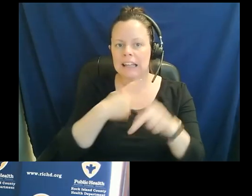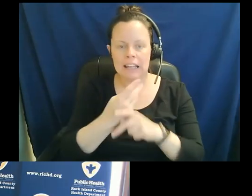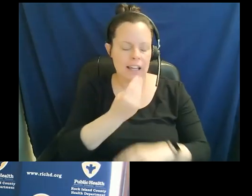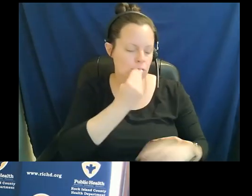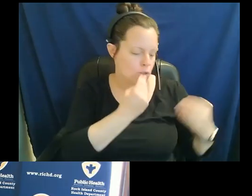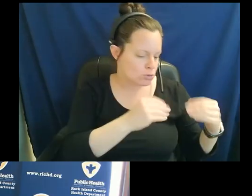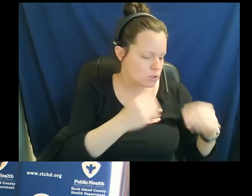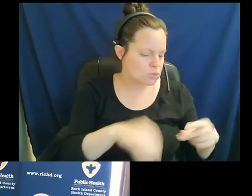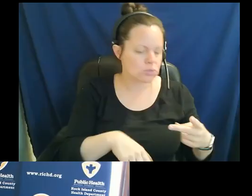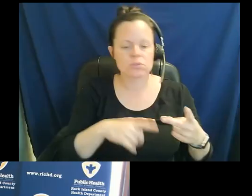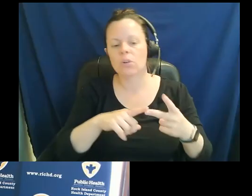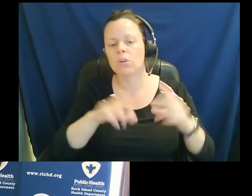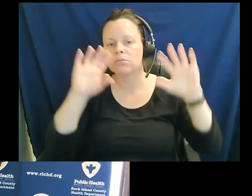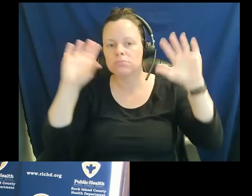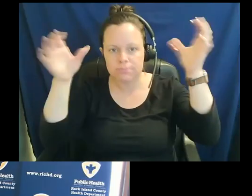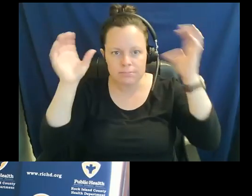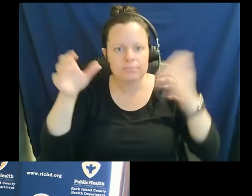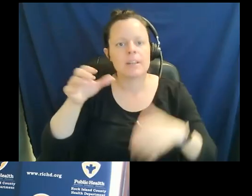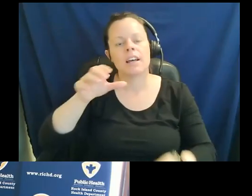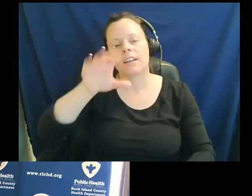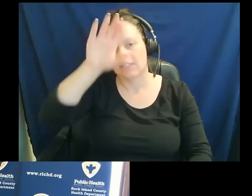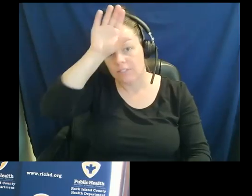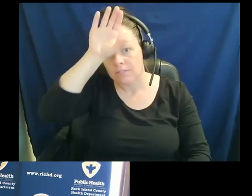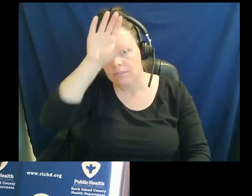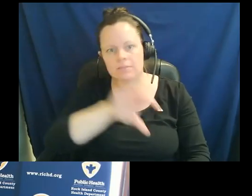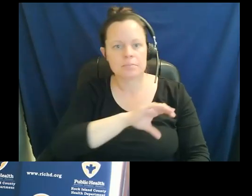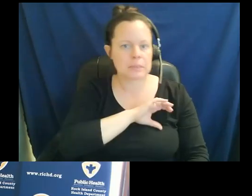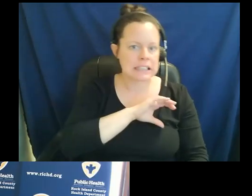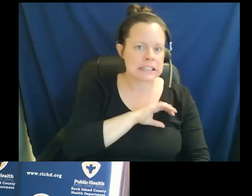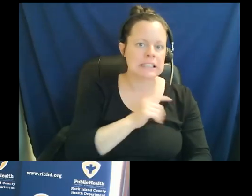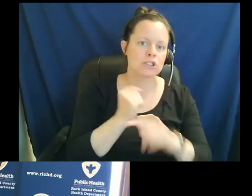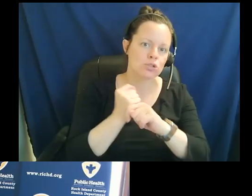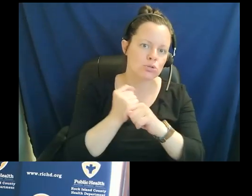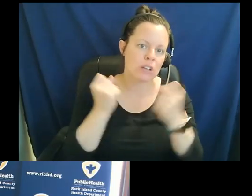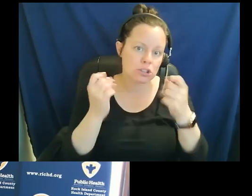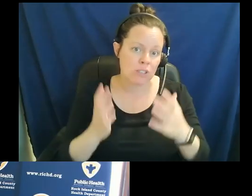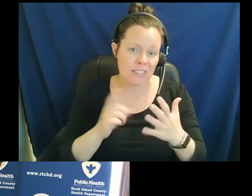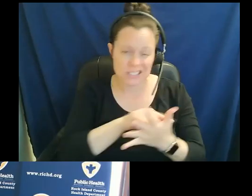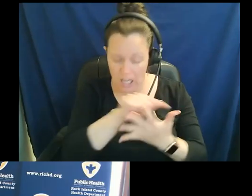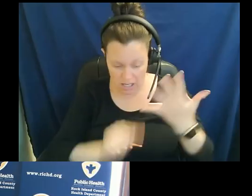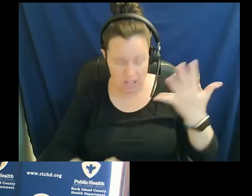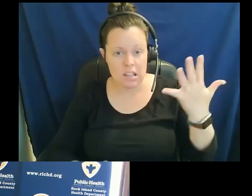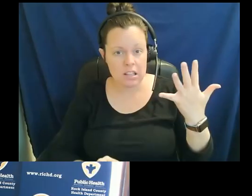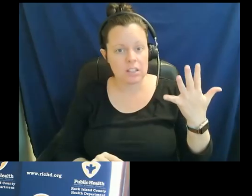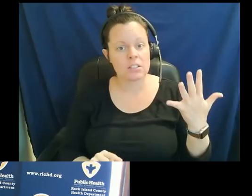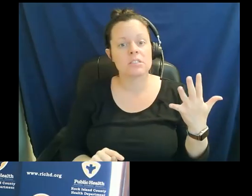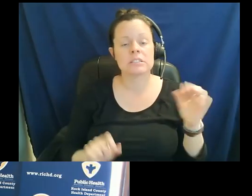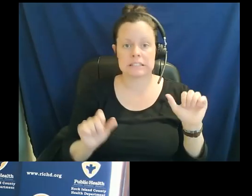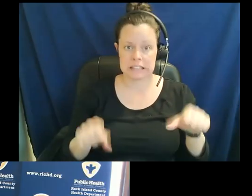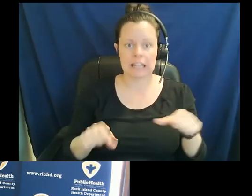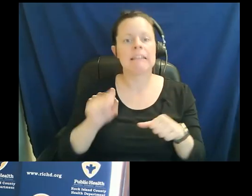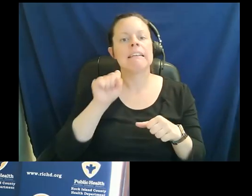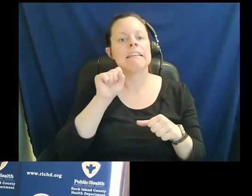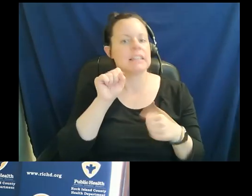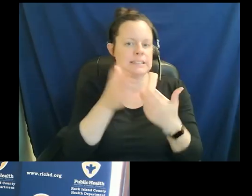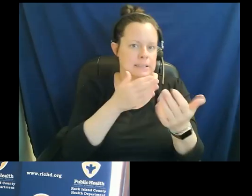paramedics, police, firefighters, truck drivers, all of those sorts of people. And that is if you're symptomatic or